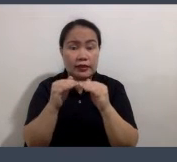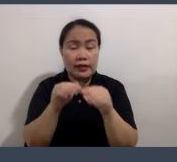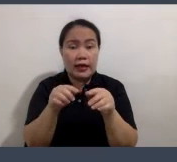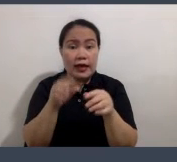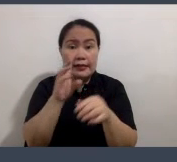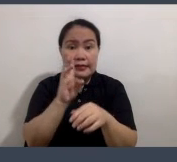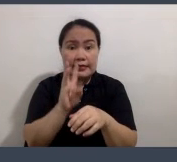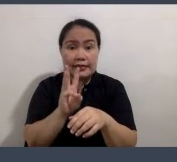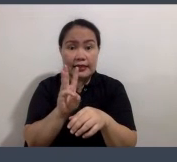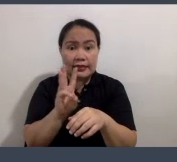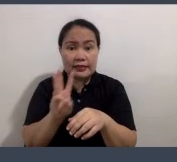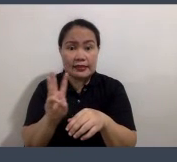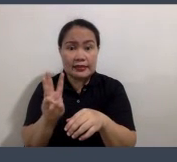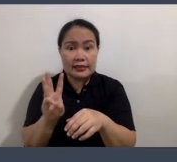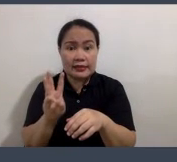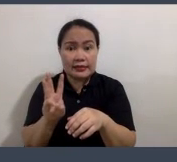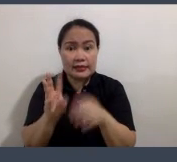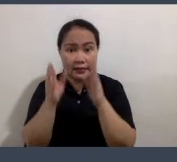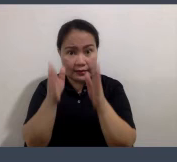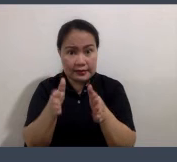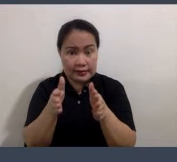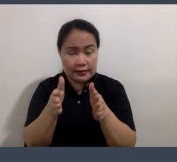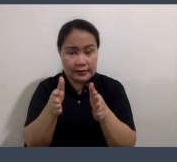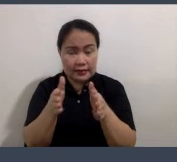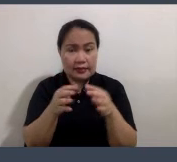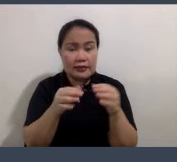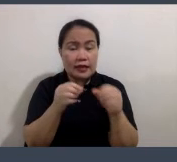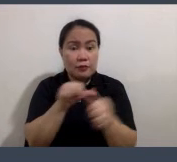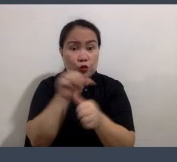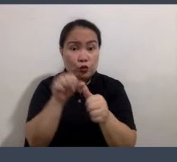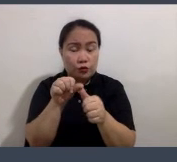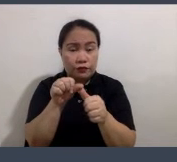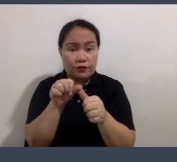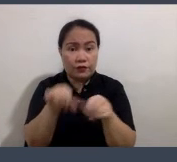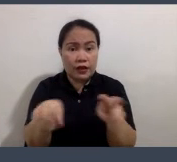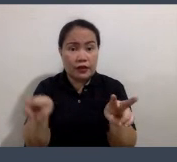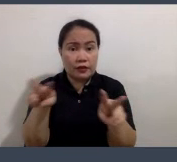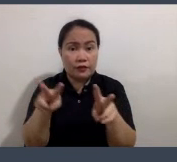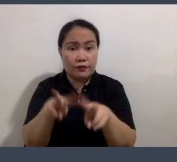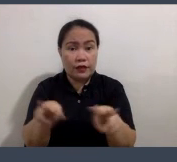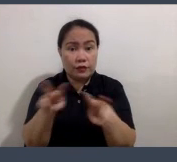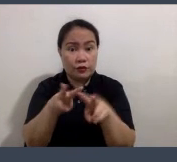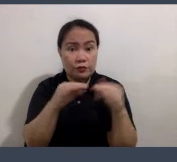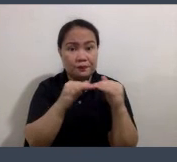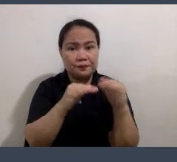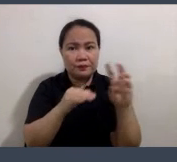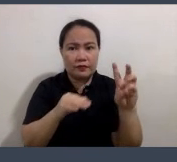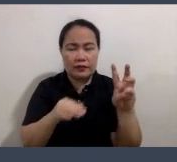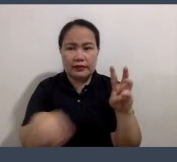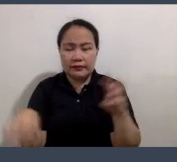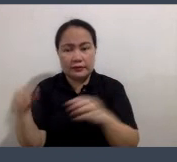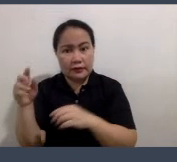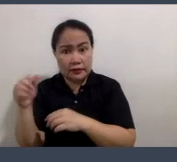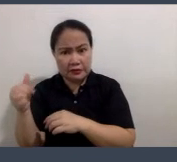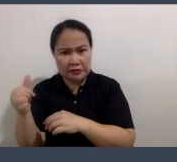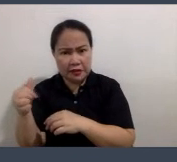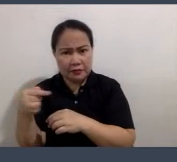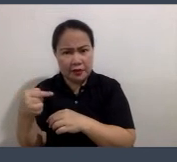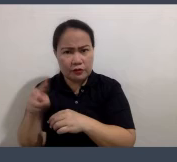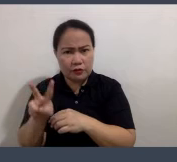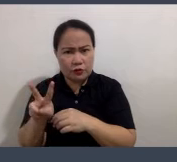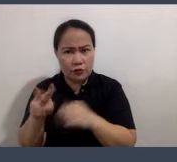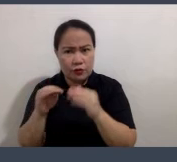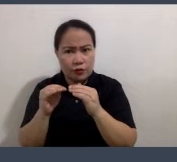6. Tsaka lang natin kunin ang sagot. That is 6. Next, absolute value of 10 minus 2. So, that will